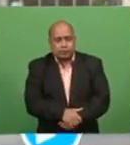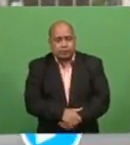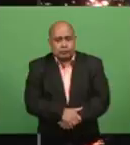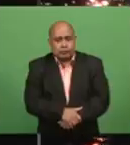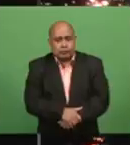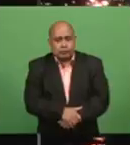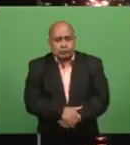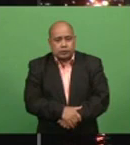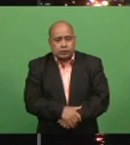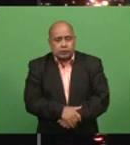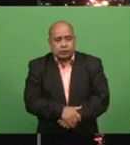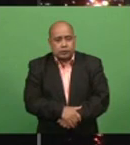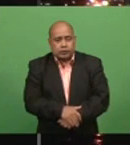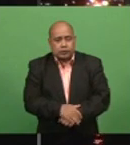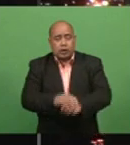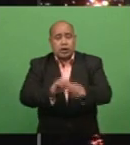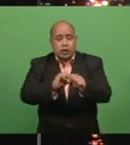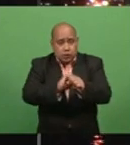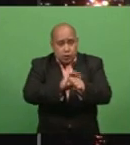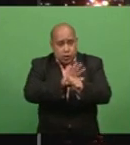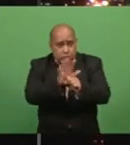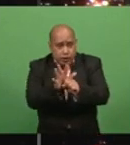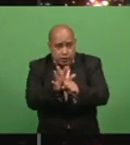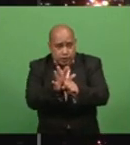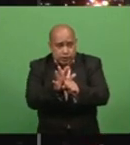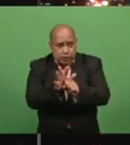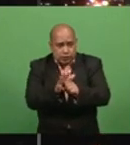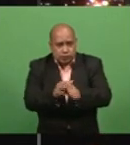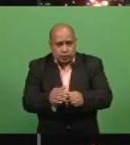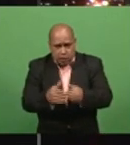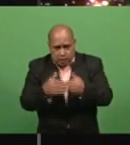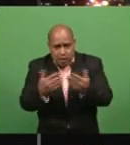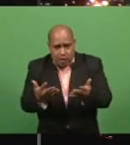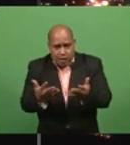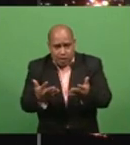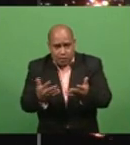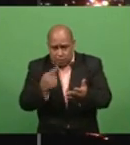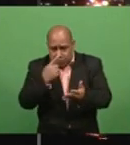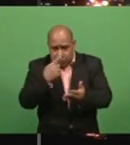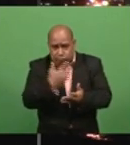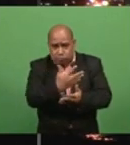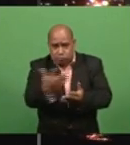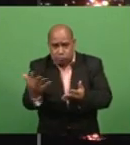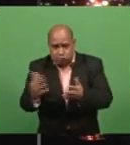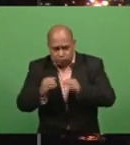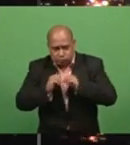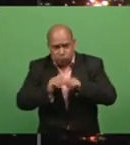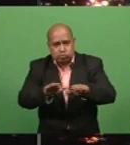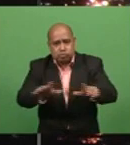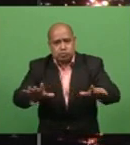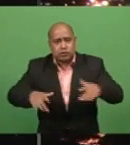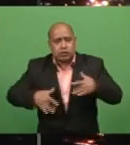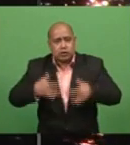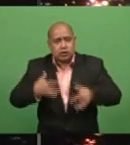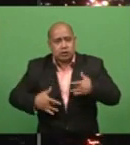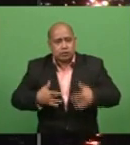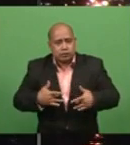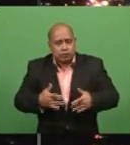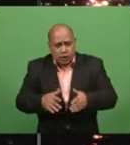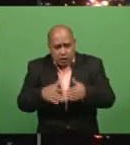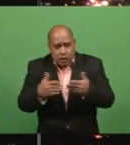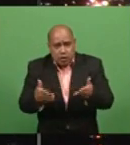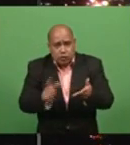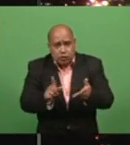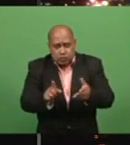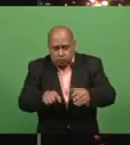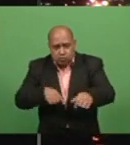News. COVID-19 has caused widespread disruption to people's livelihoods, driven primarily by movement restrictions, and